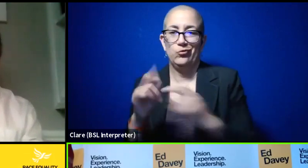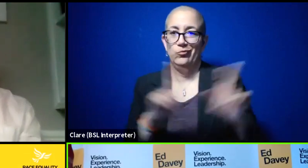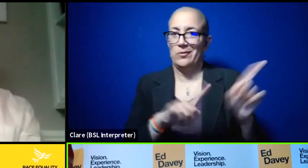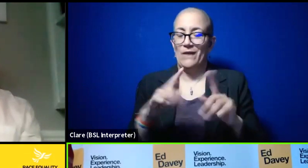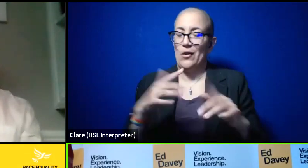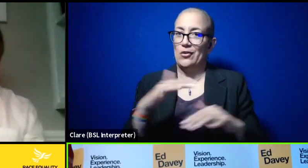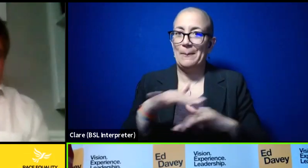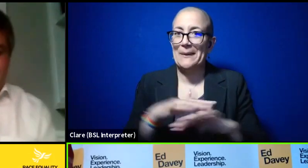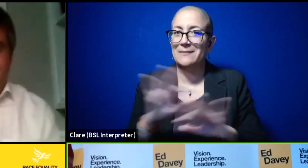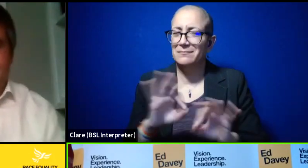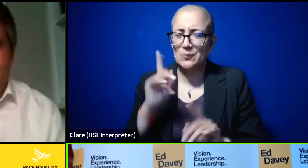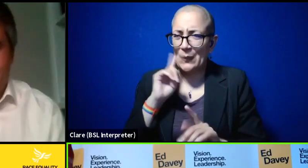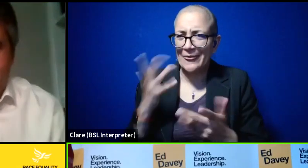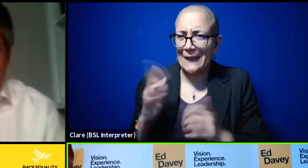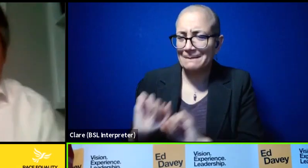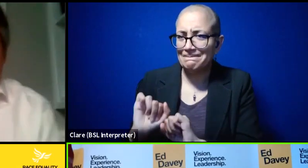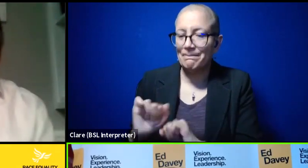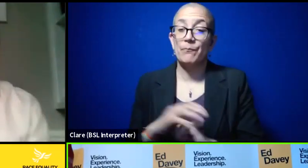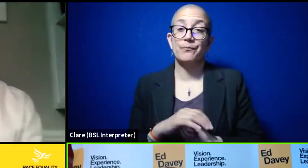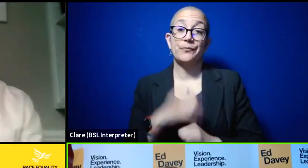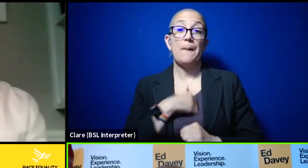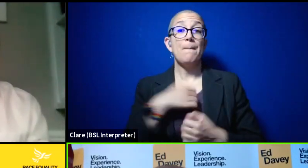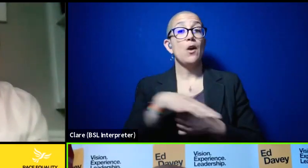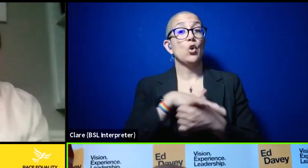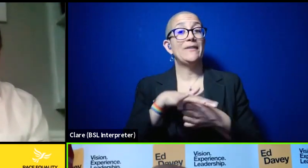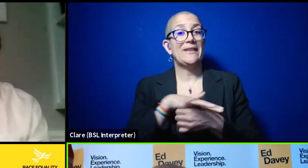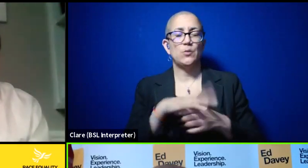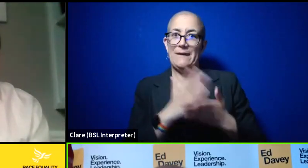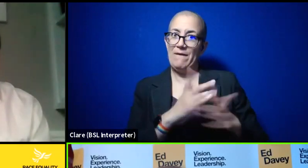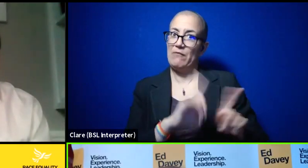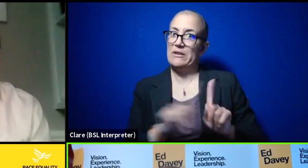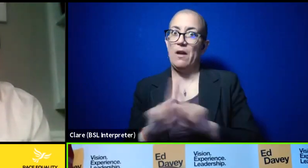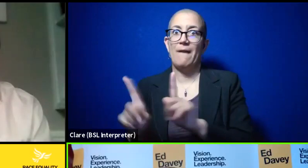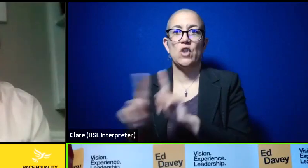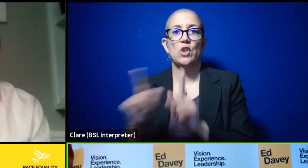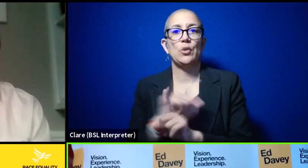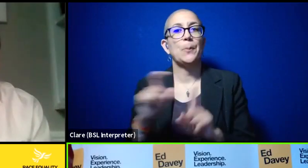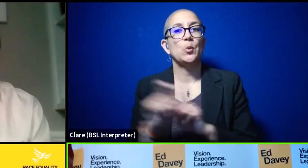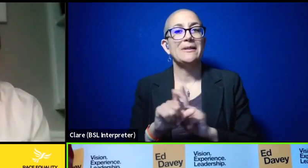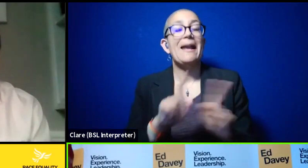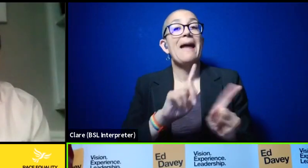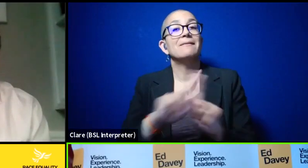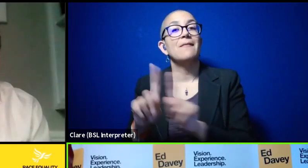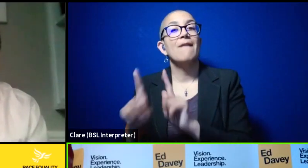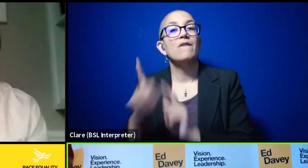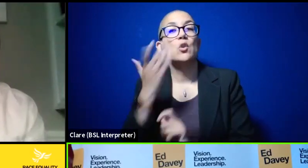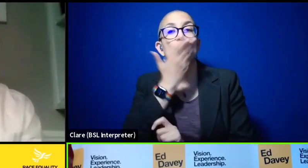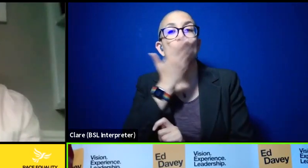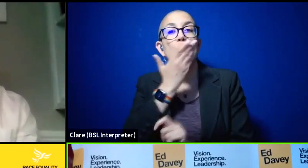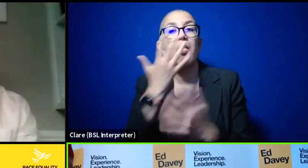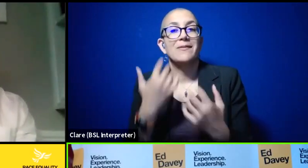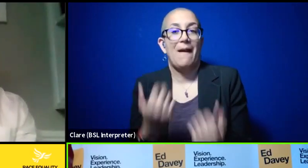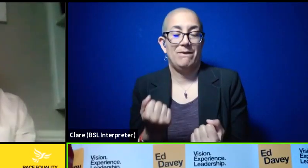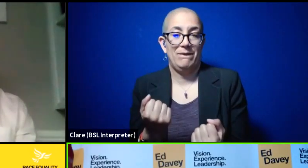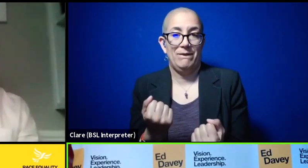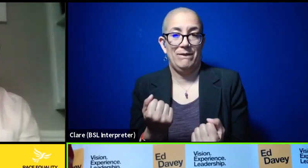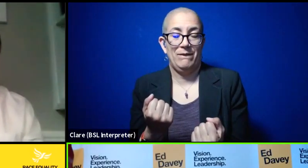in my constituency, we've got very diverse communities and diverse schools. So it's not a